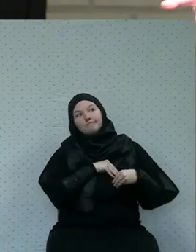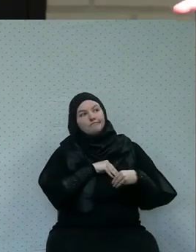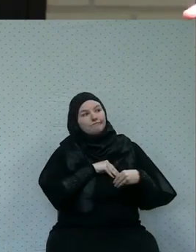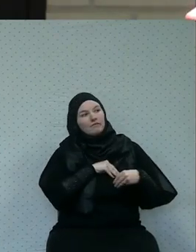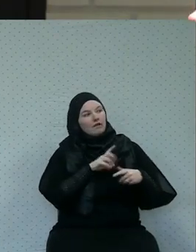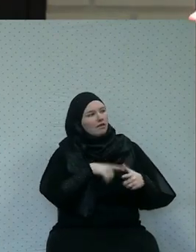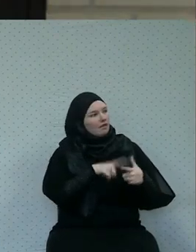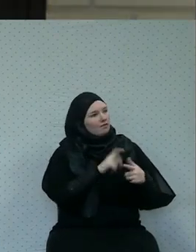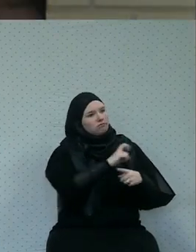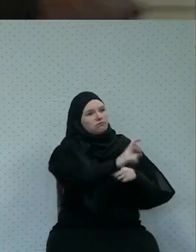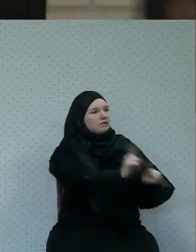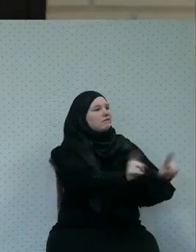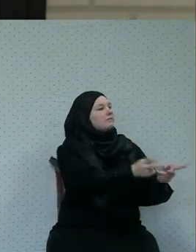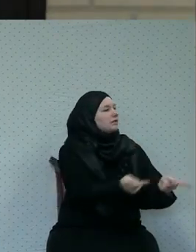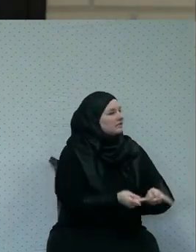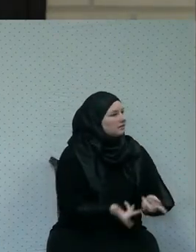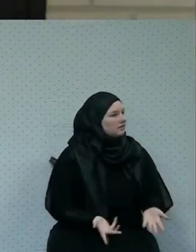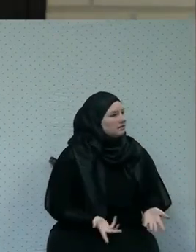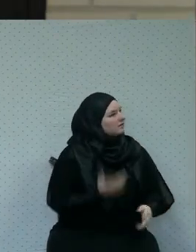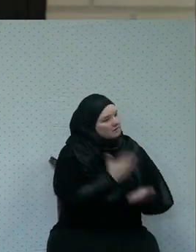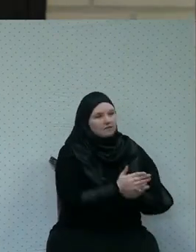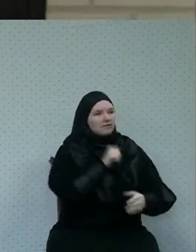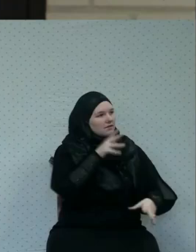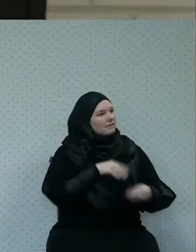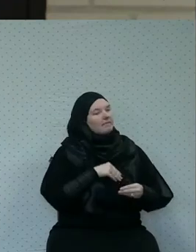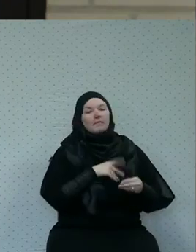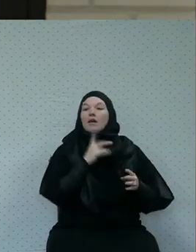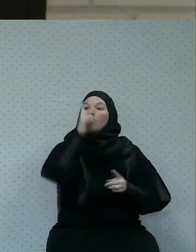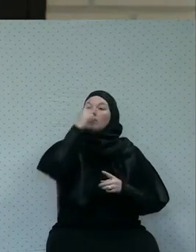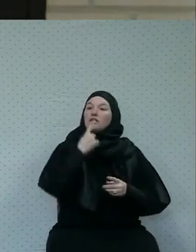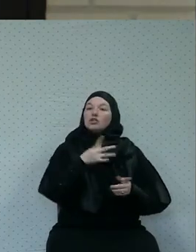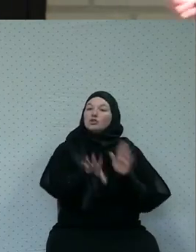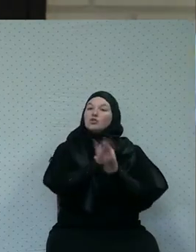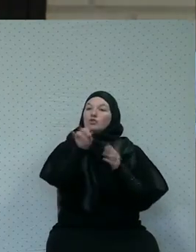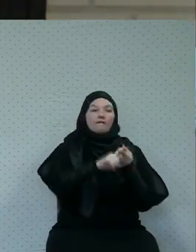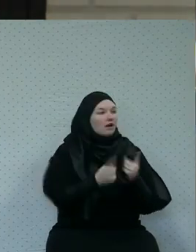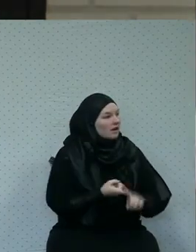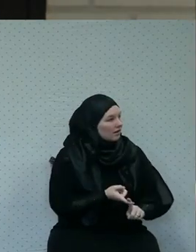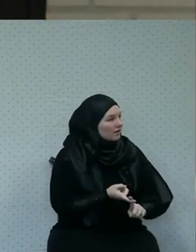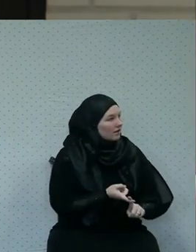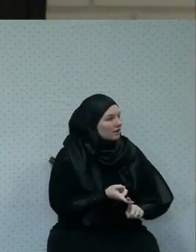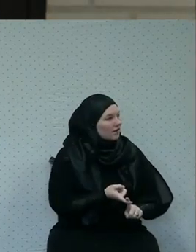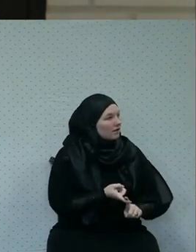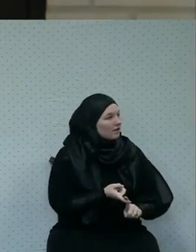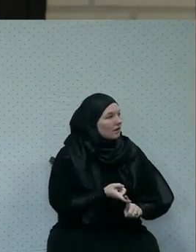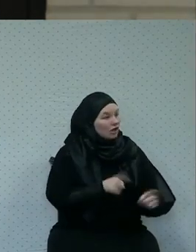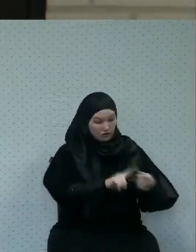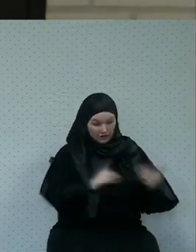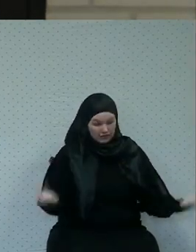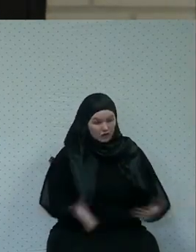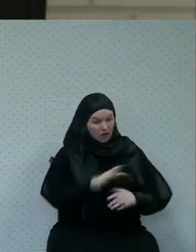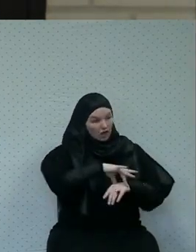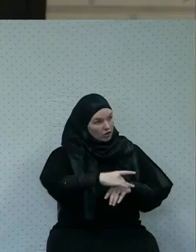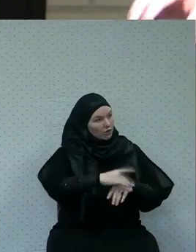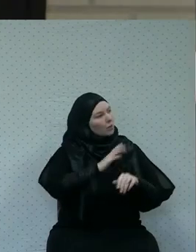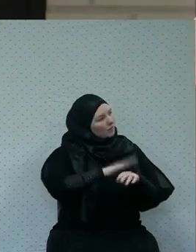bus is going. So Allah says, choose your friends, because your friends here will be with